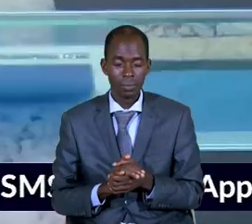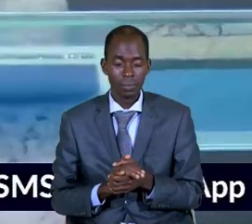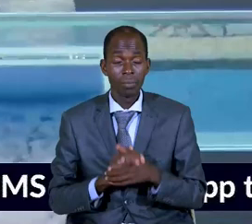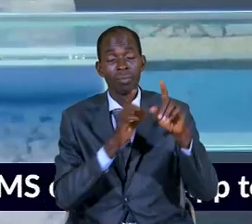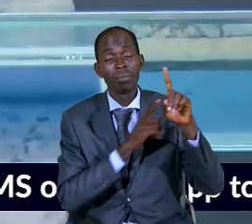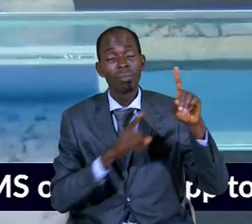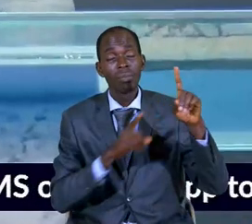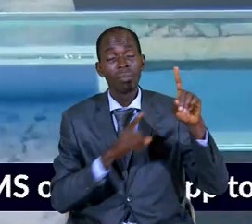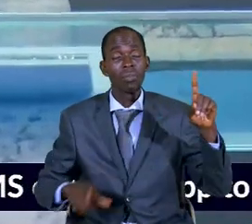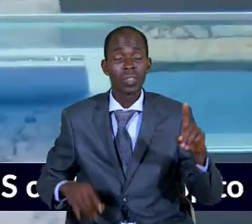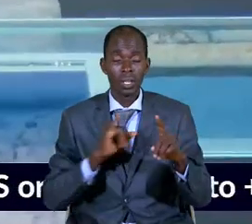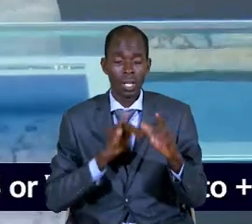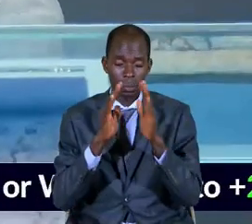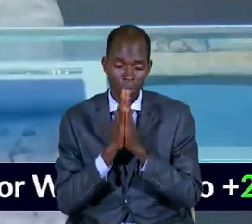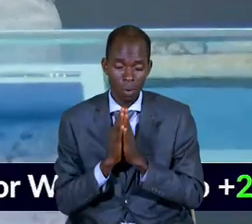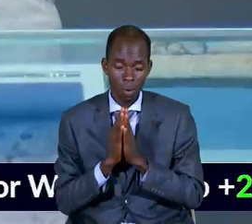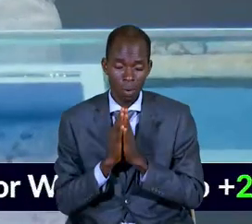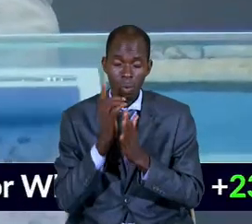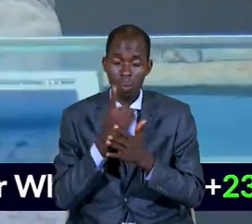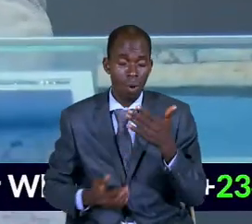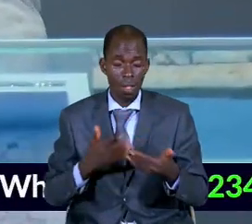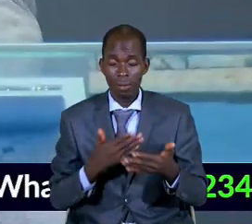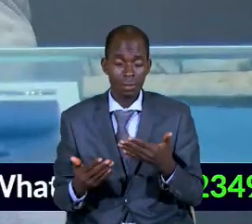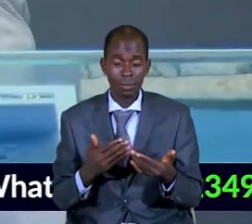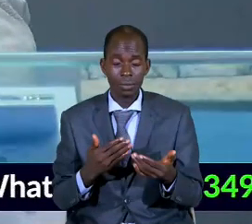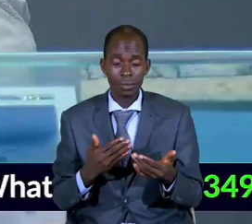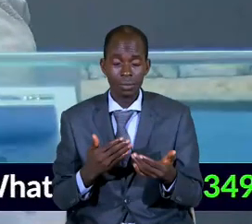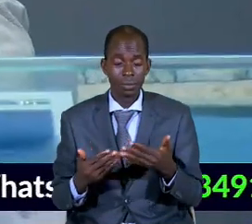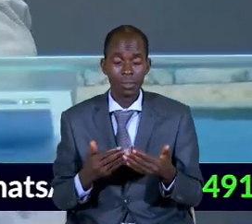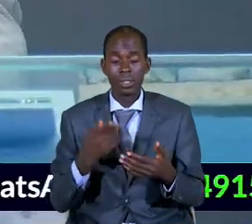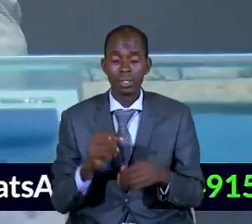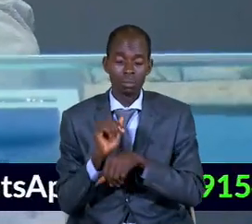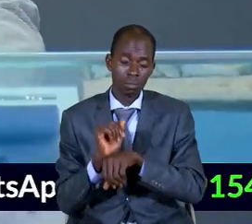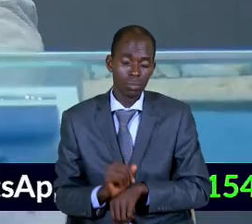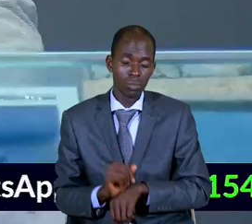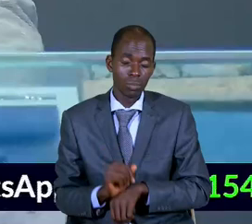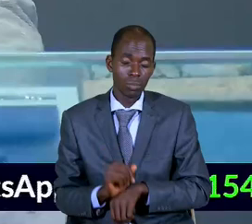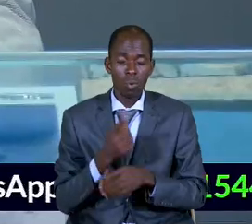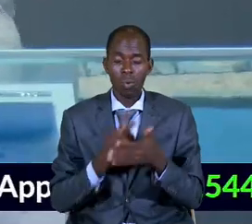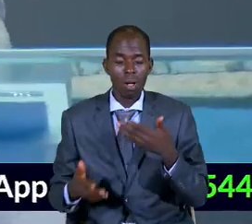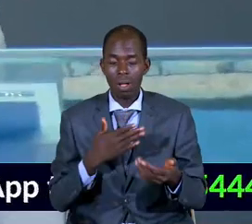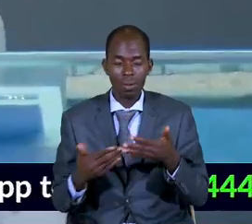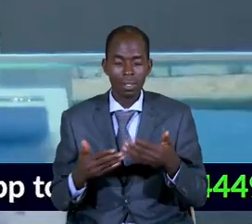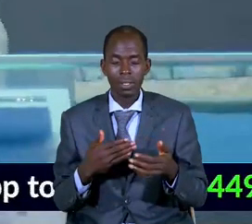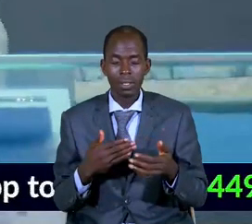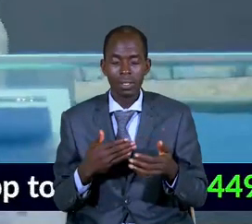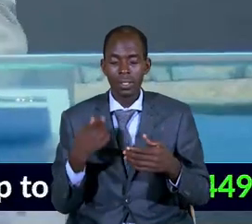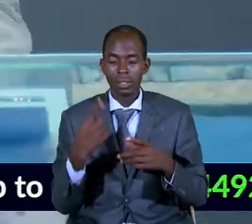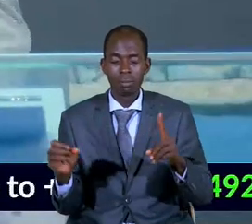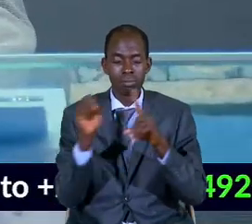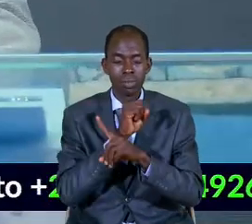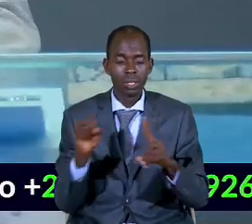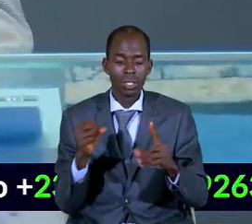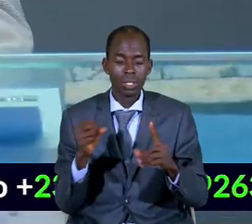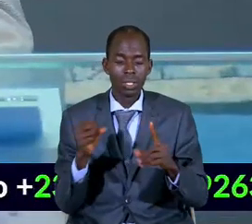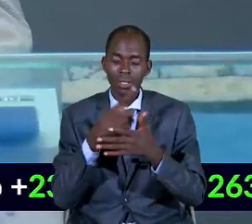Lord, I pray, whatever the oppression, whatever the attack,